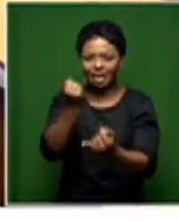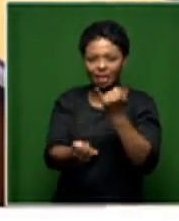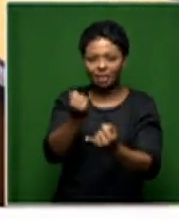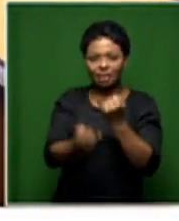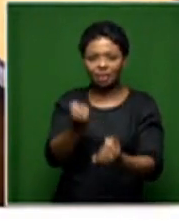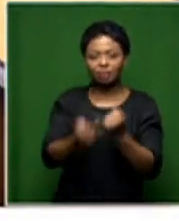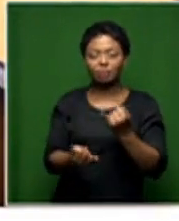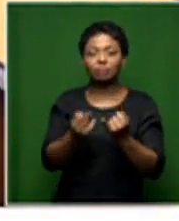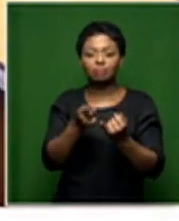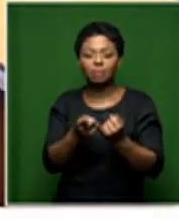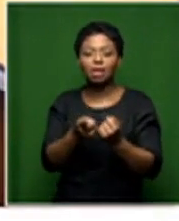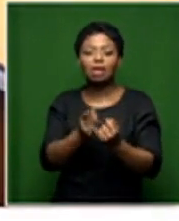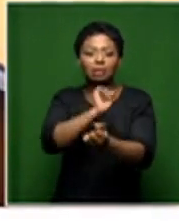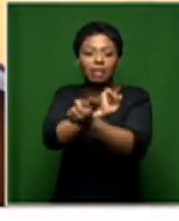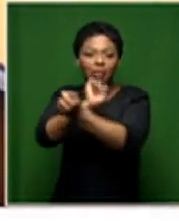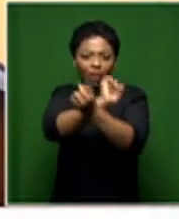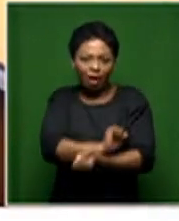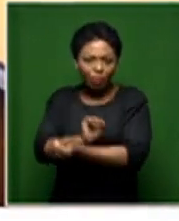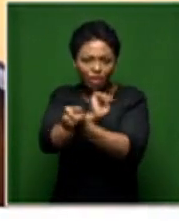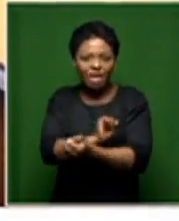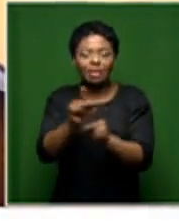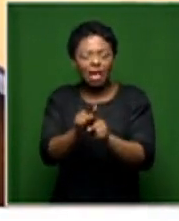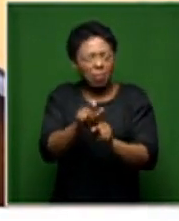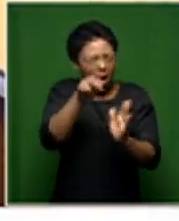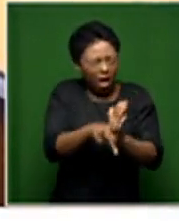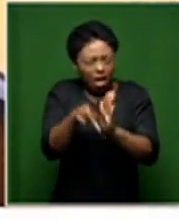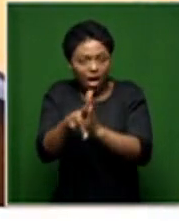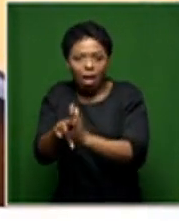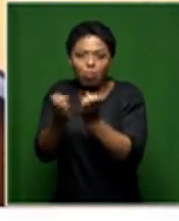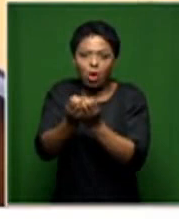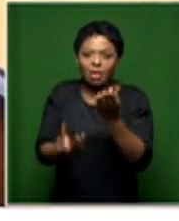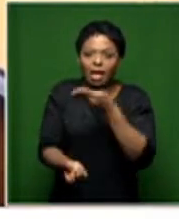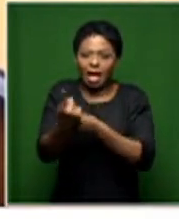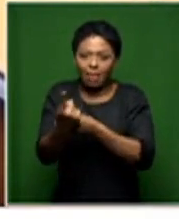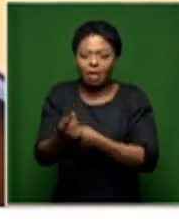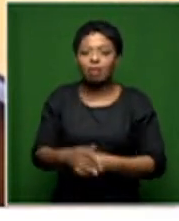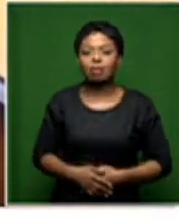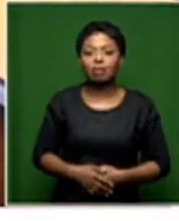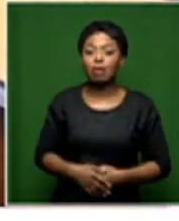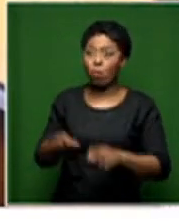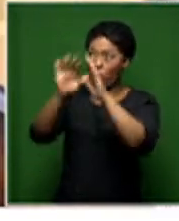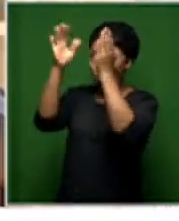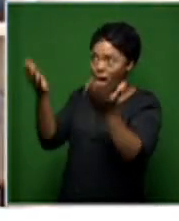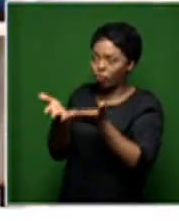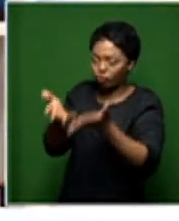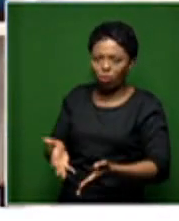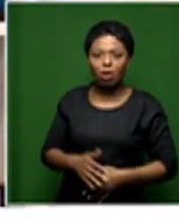organ selling, and a whole lot of killings that happen in this world. Do share more on this. Yes. So back